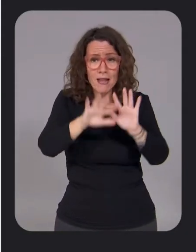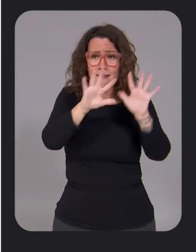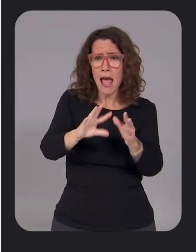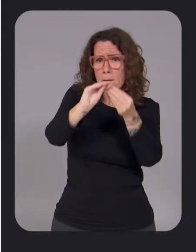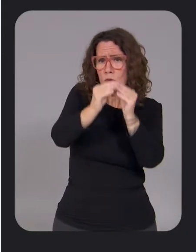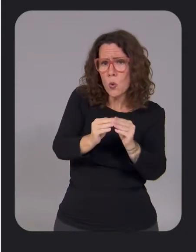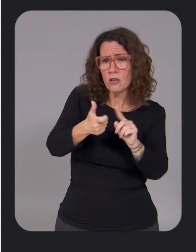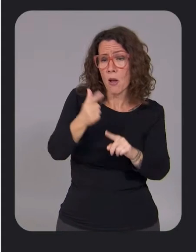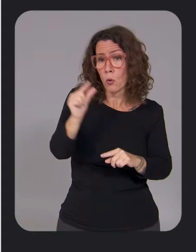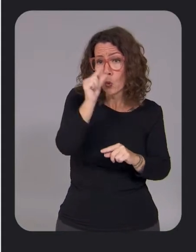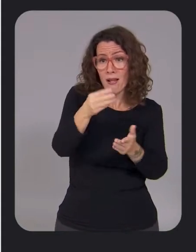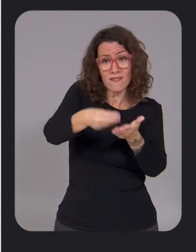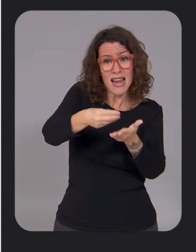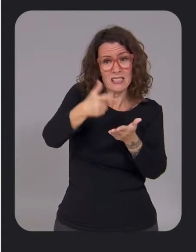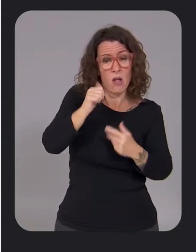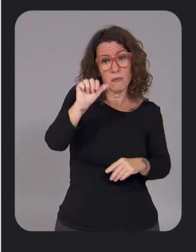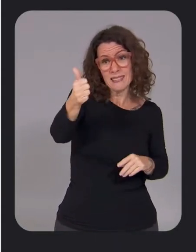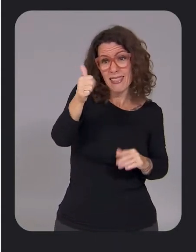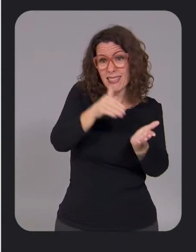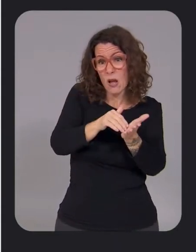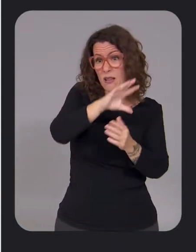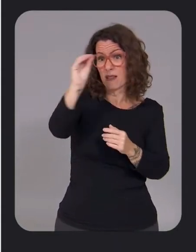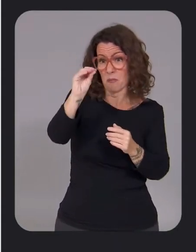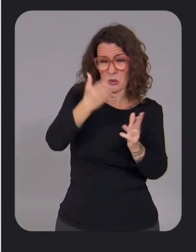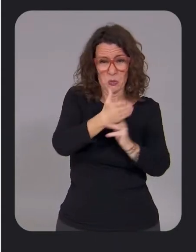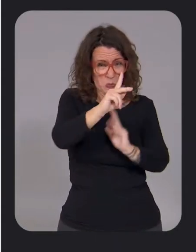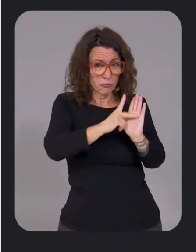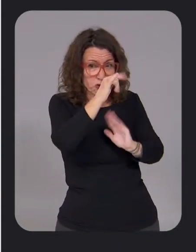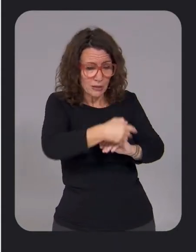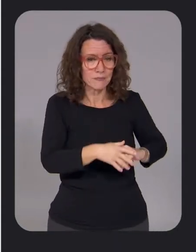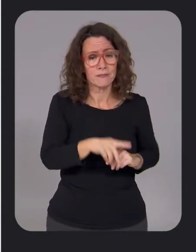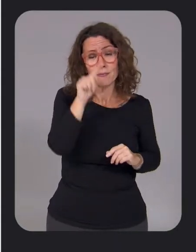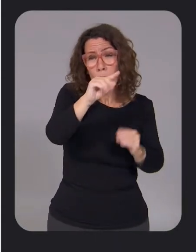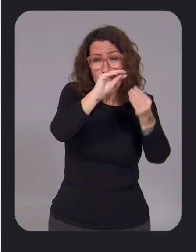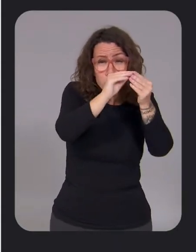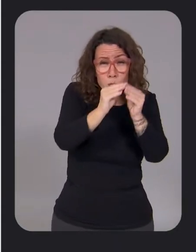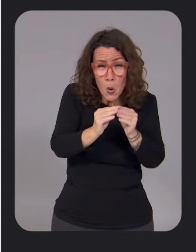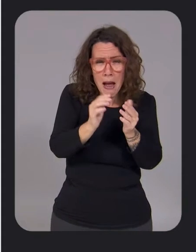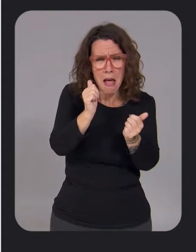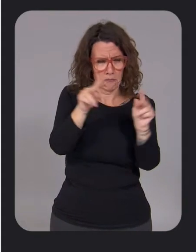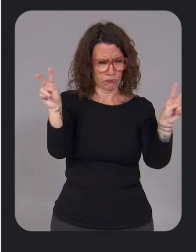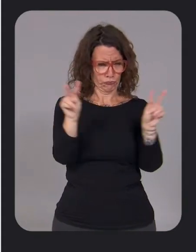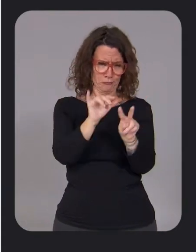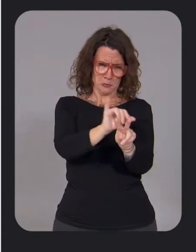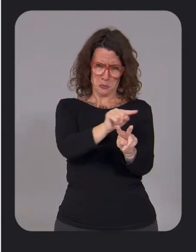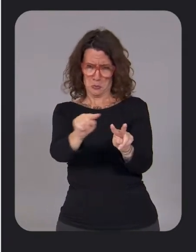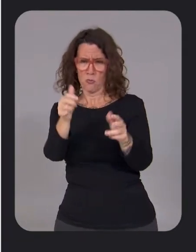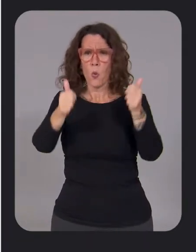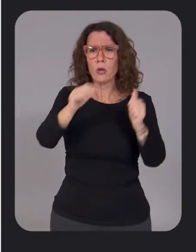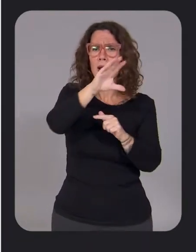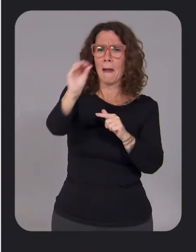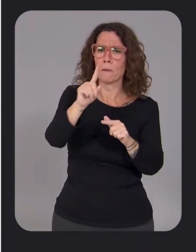companies. These scores help you quickly see if a company's leading the way to a more sustainable future. Soon, we'll